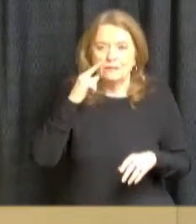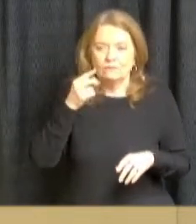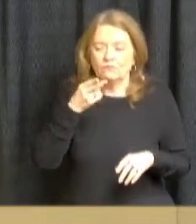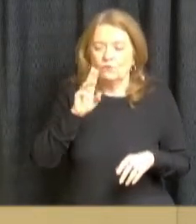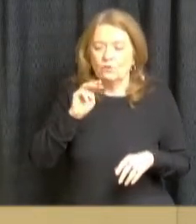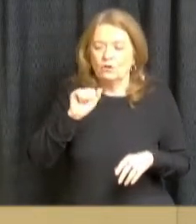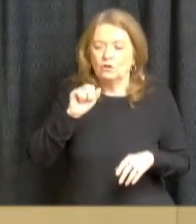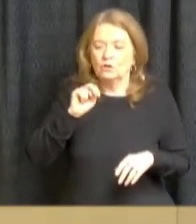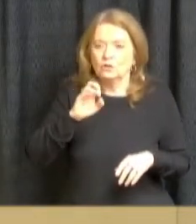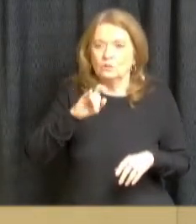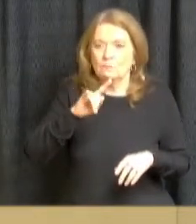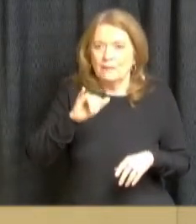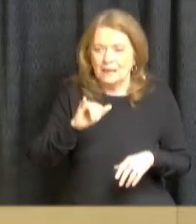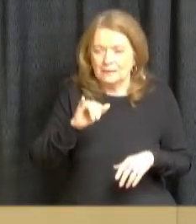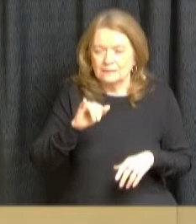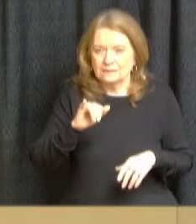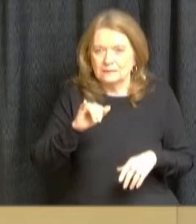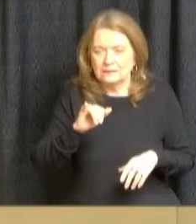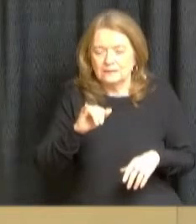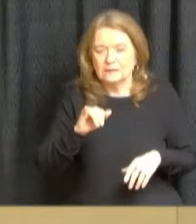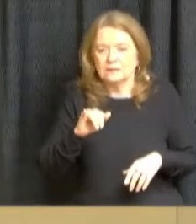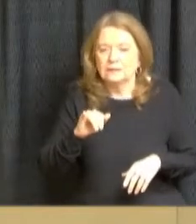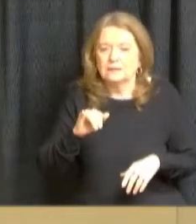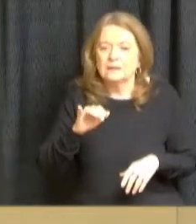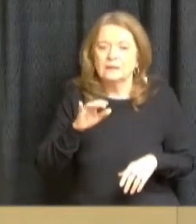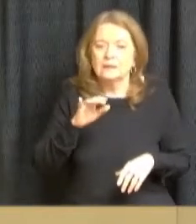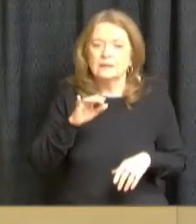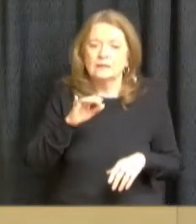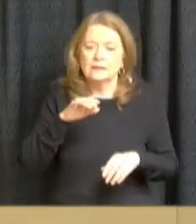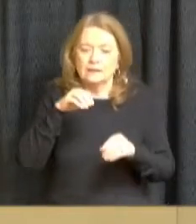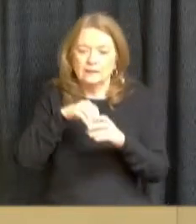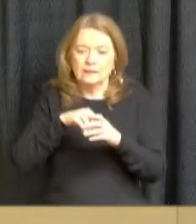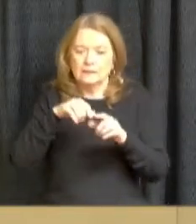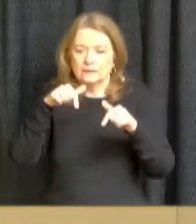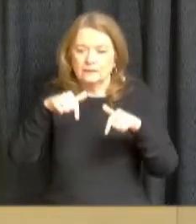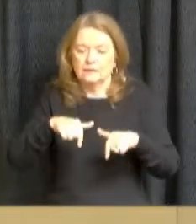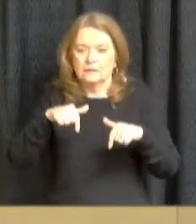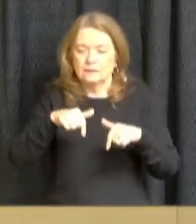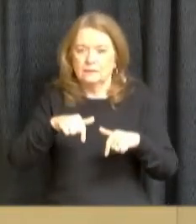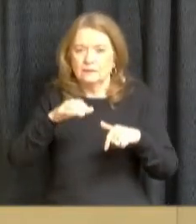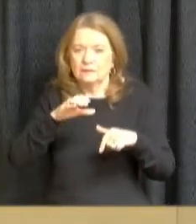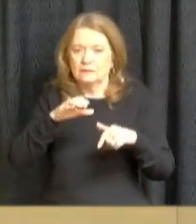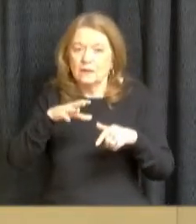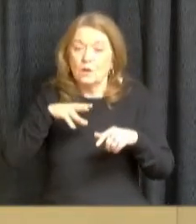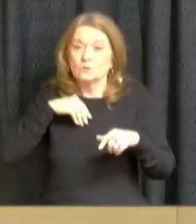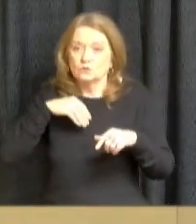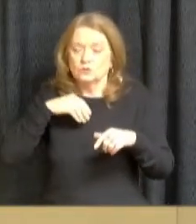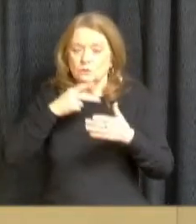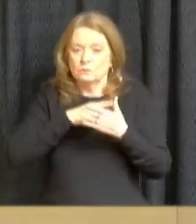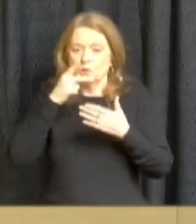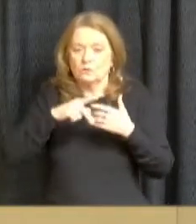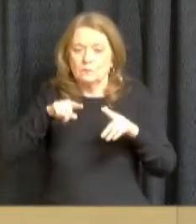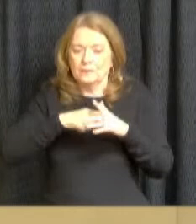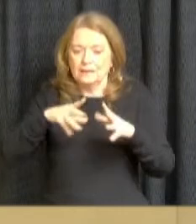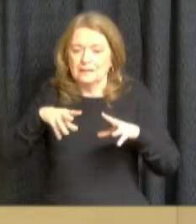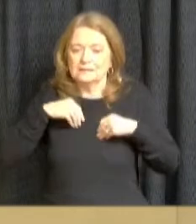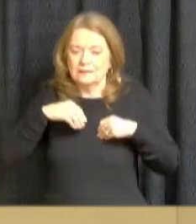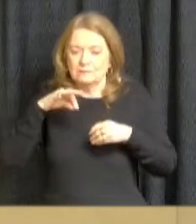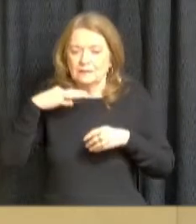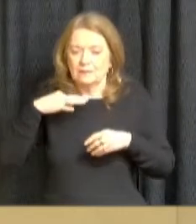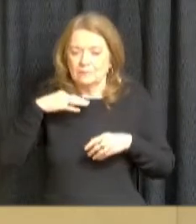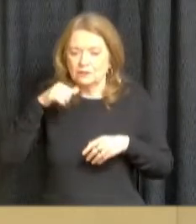Humanity. The Habitat for Humanity of Montgomery County, Tennessee's home ownership program began accepting applications